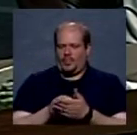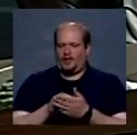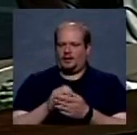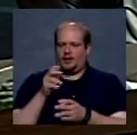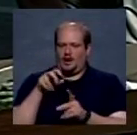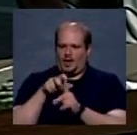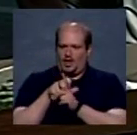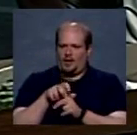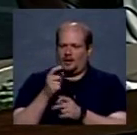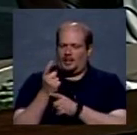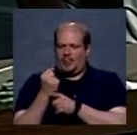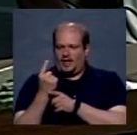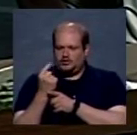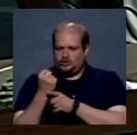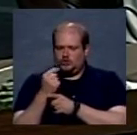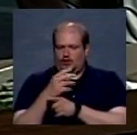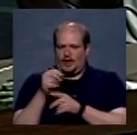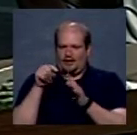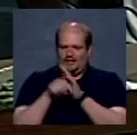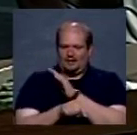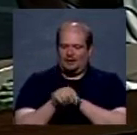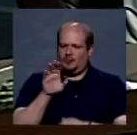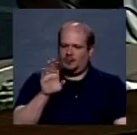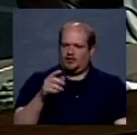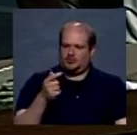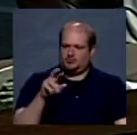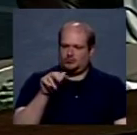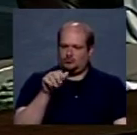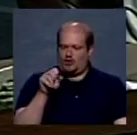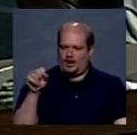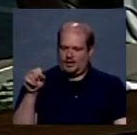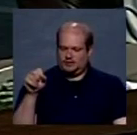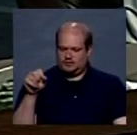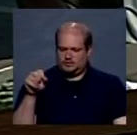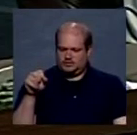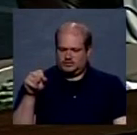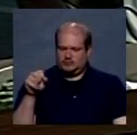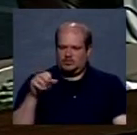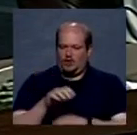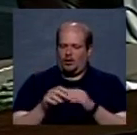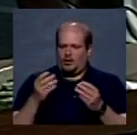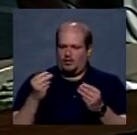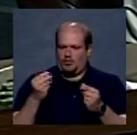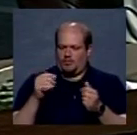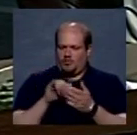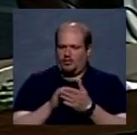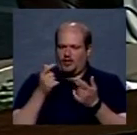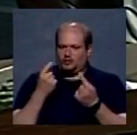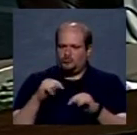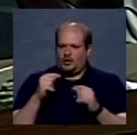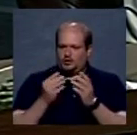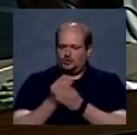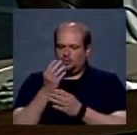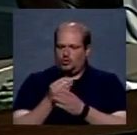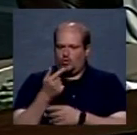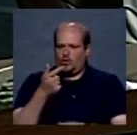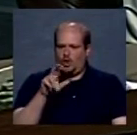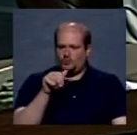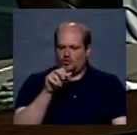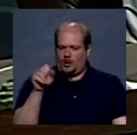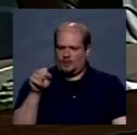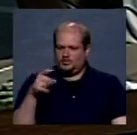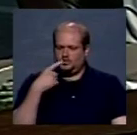year and killed his grass that on a piece of property he's trying to maintain and grow grass.